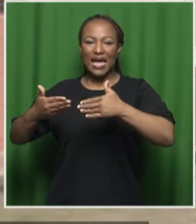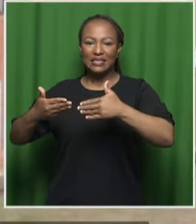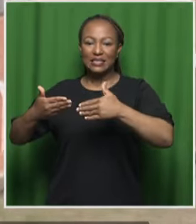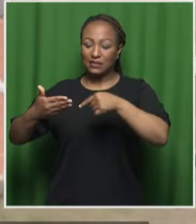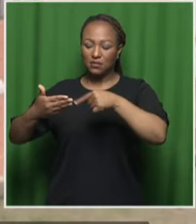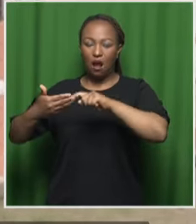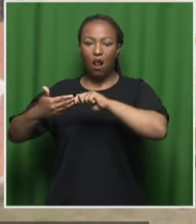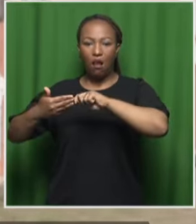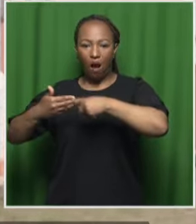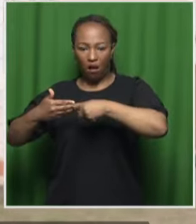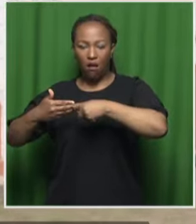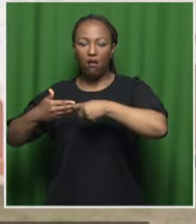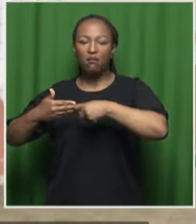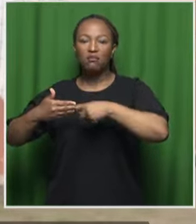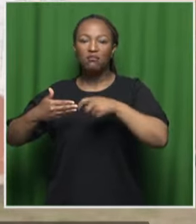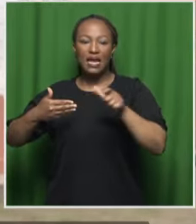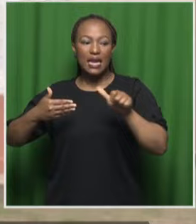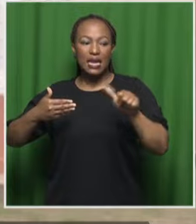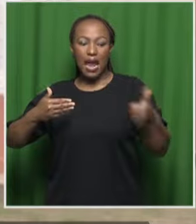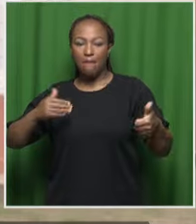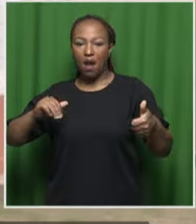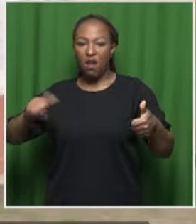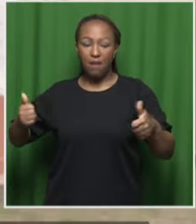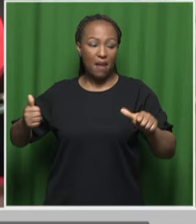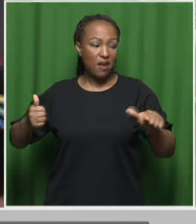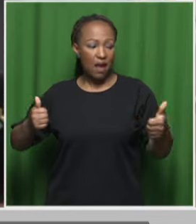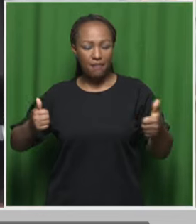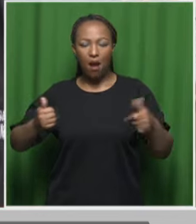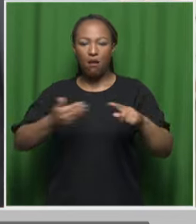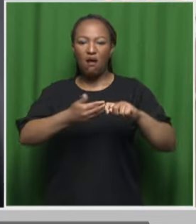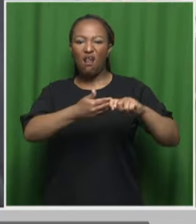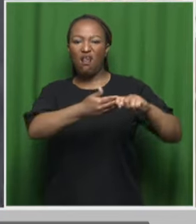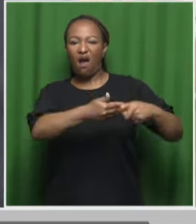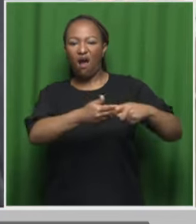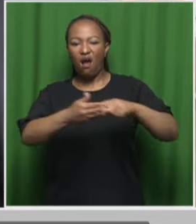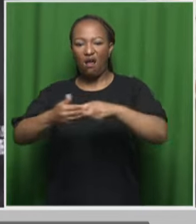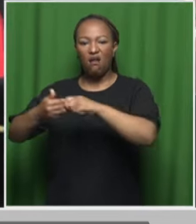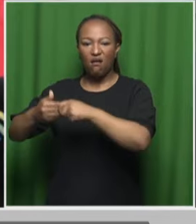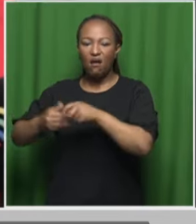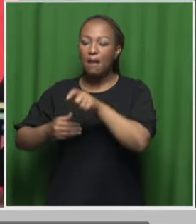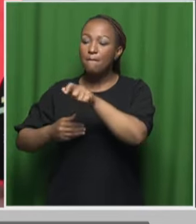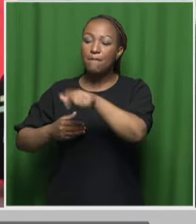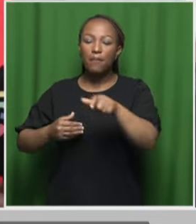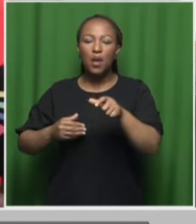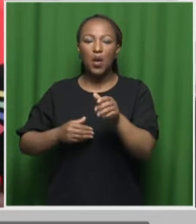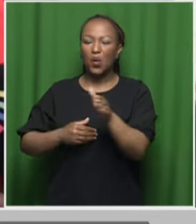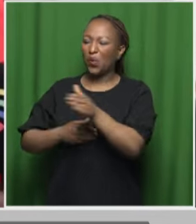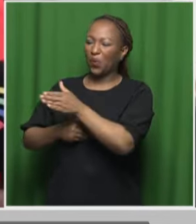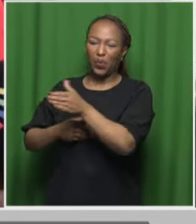side, the gates are locked. There is absolutely no one here. But we are told that